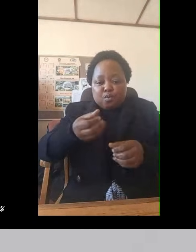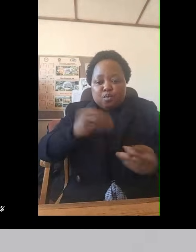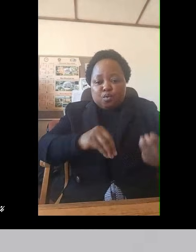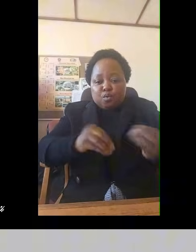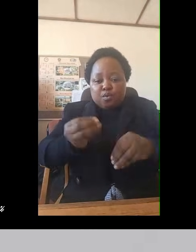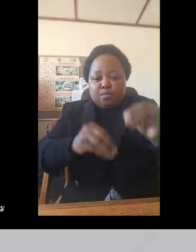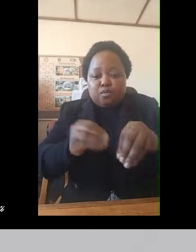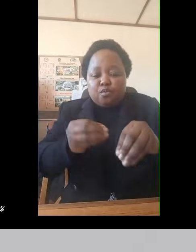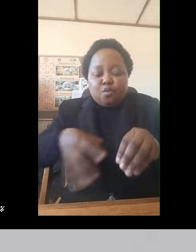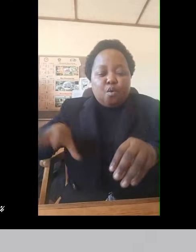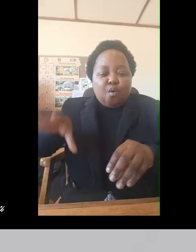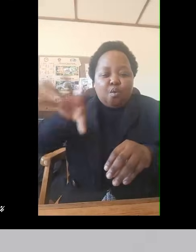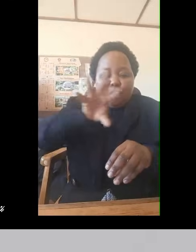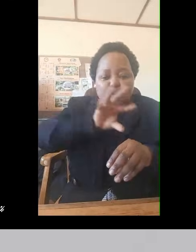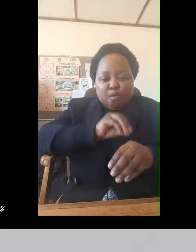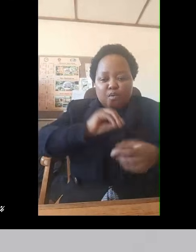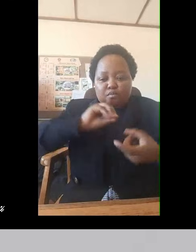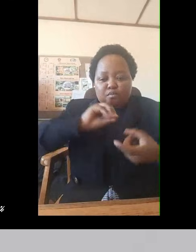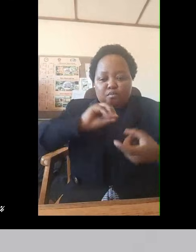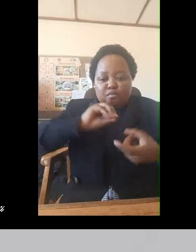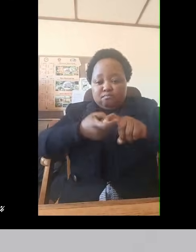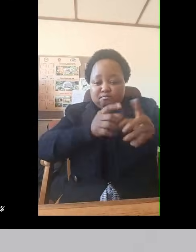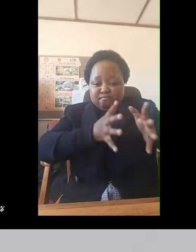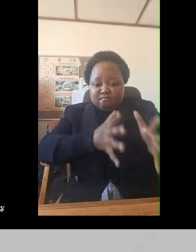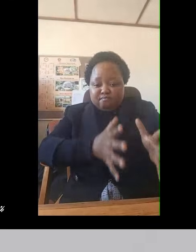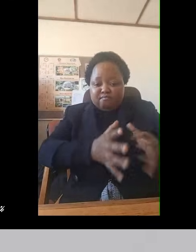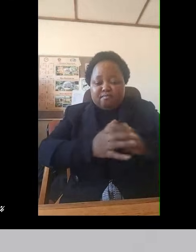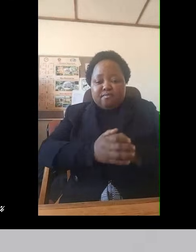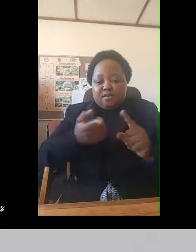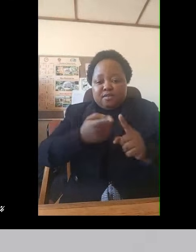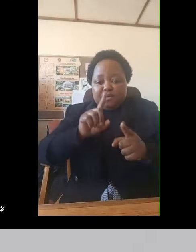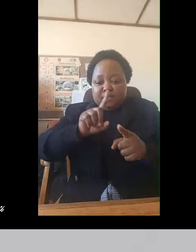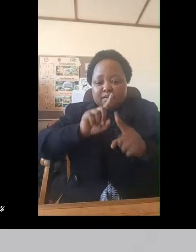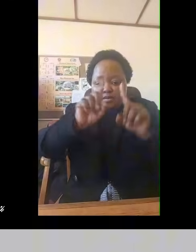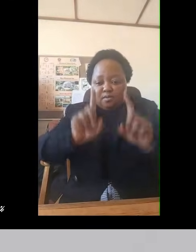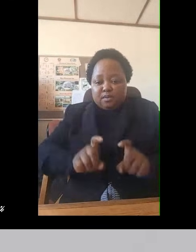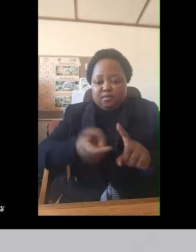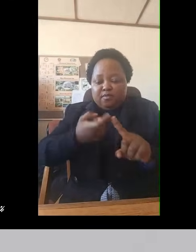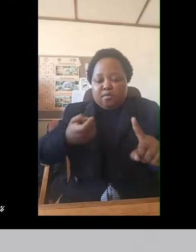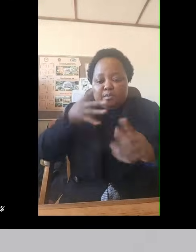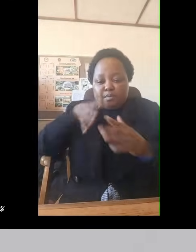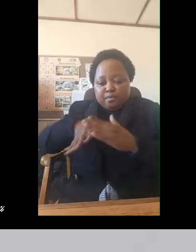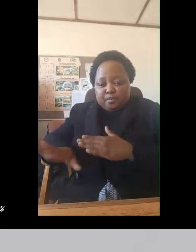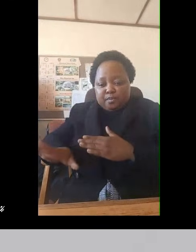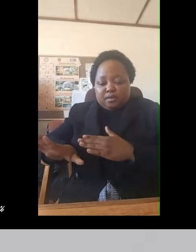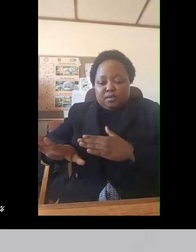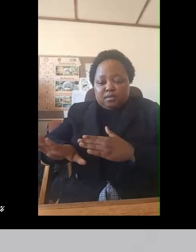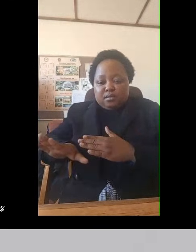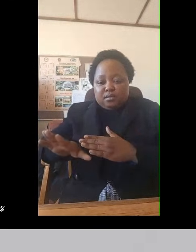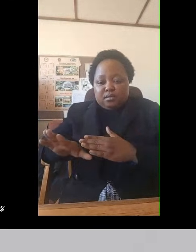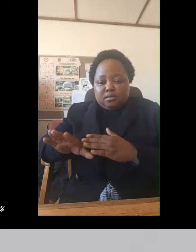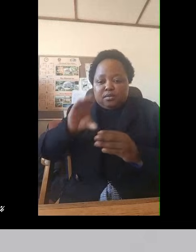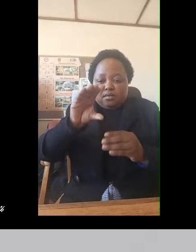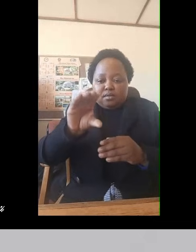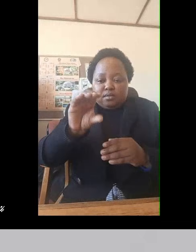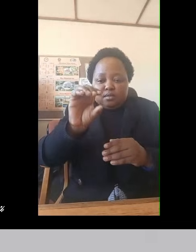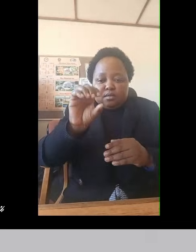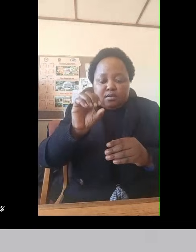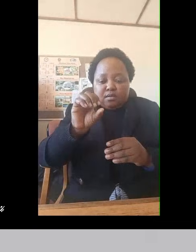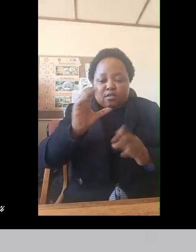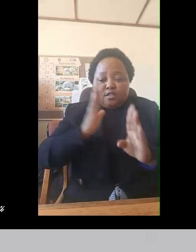stakeholders, in particular from line ministries, civil society organization,